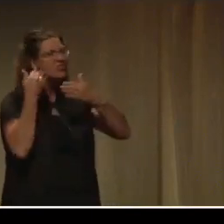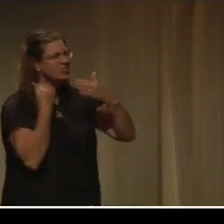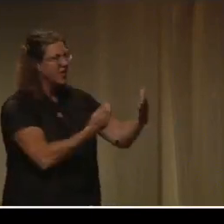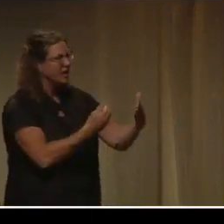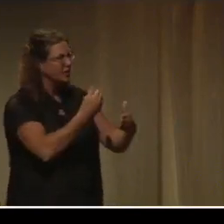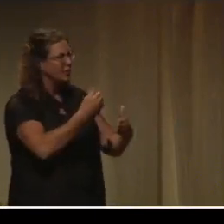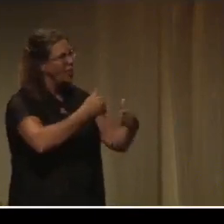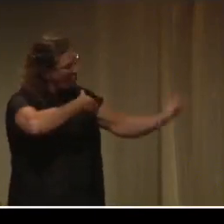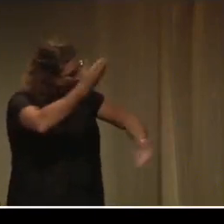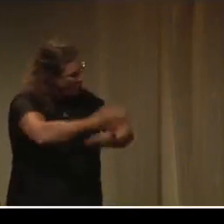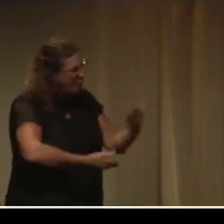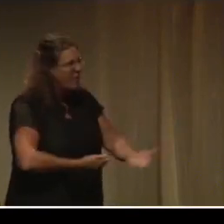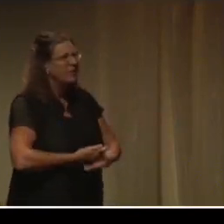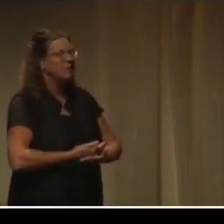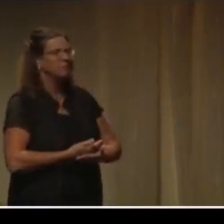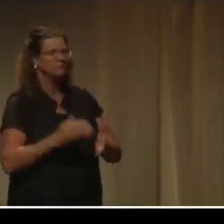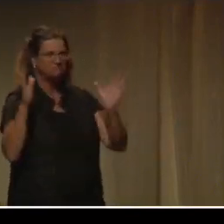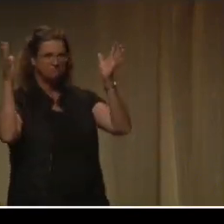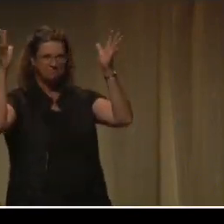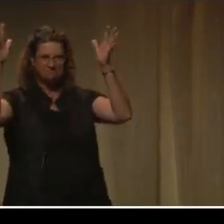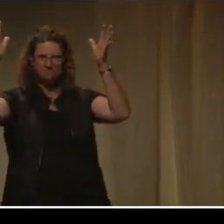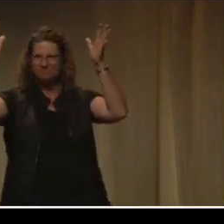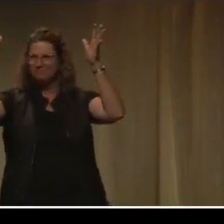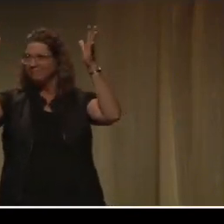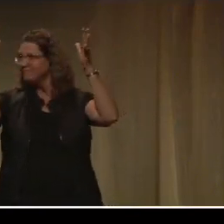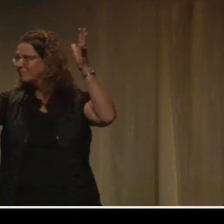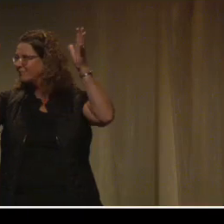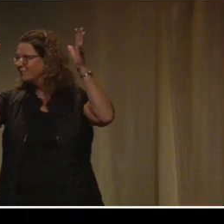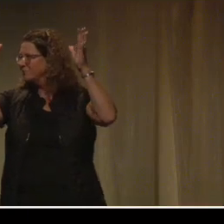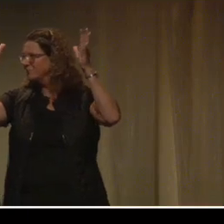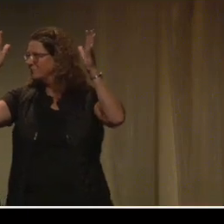to Maranatha Church. Yeah.